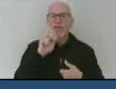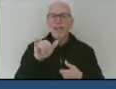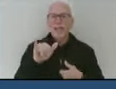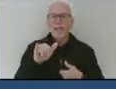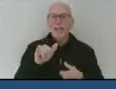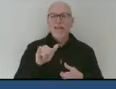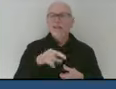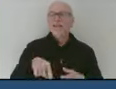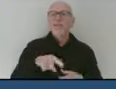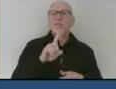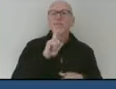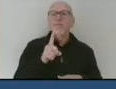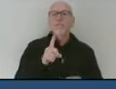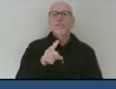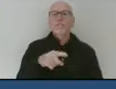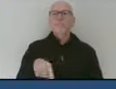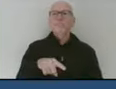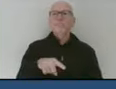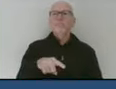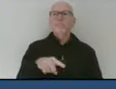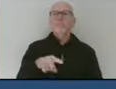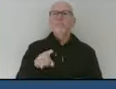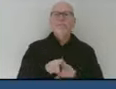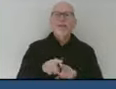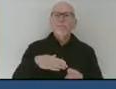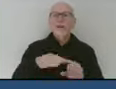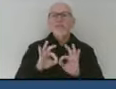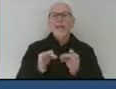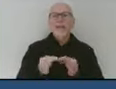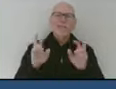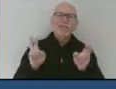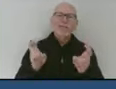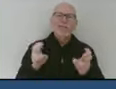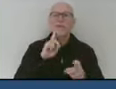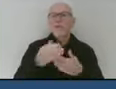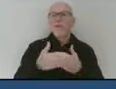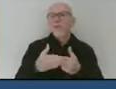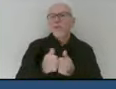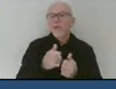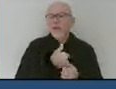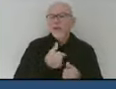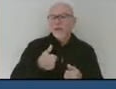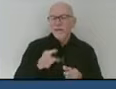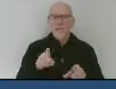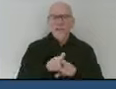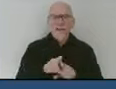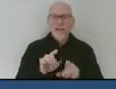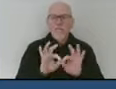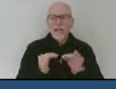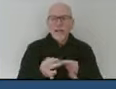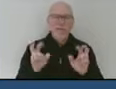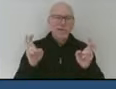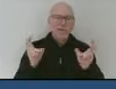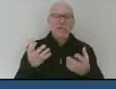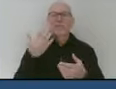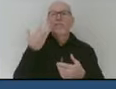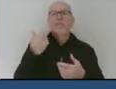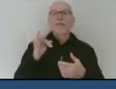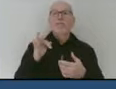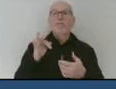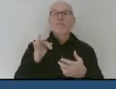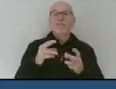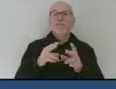are not just like family, but they're as close to us as any family's ever been. And because of the very,